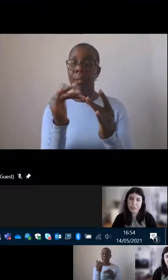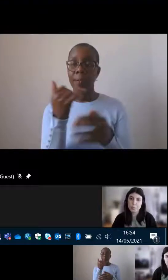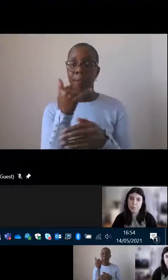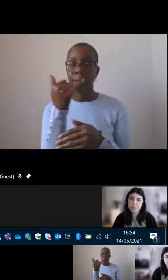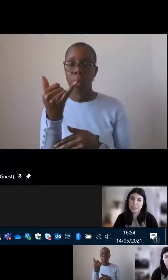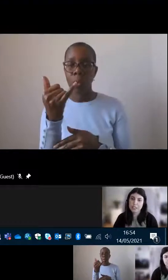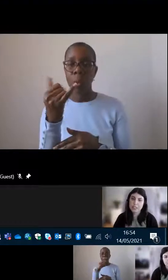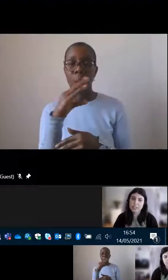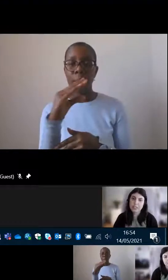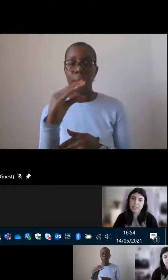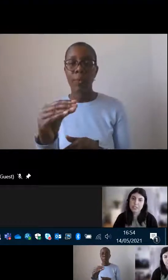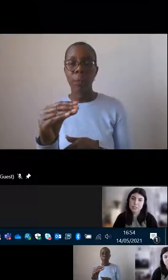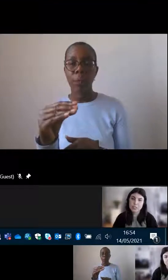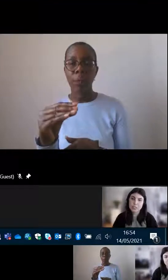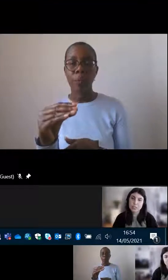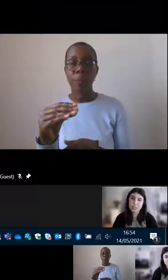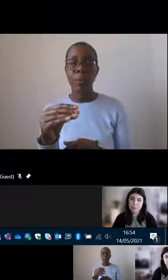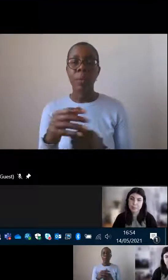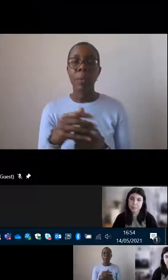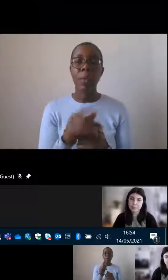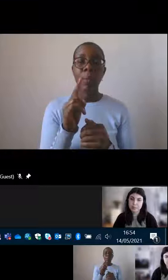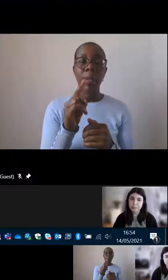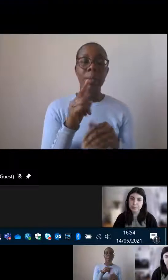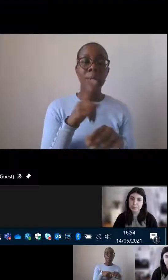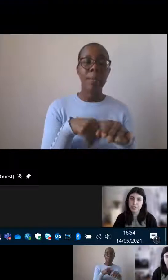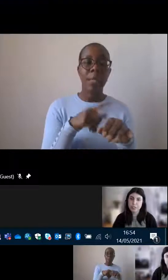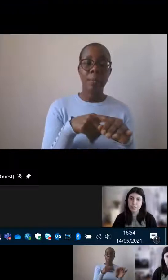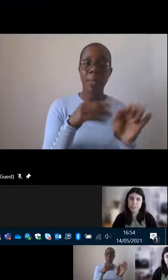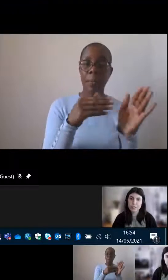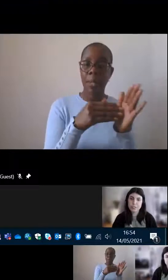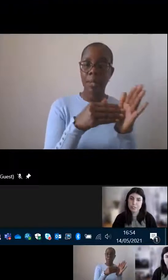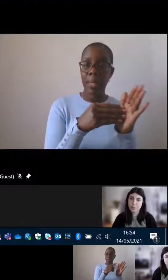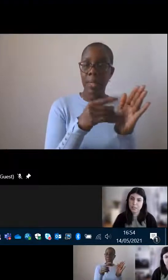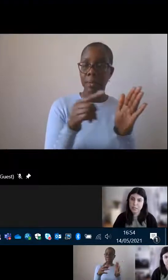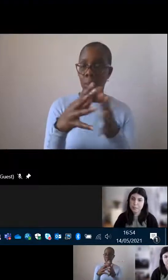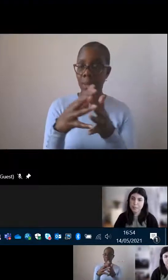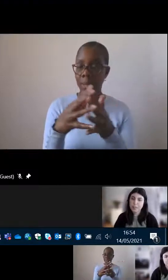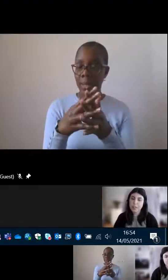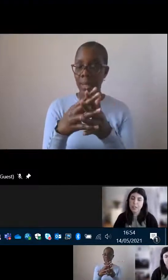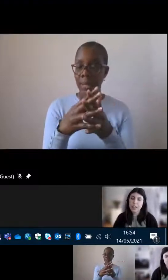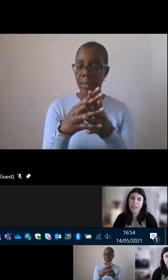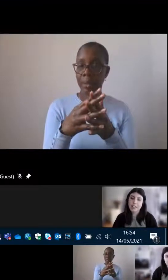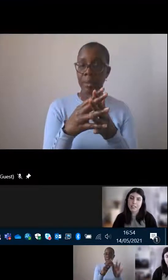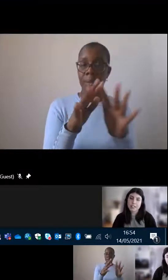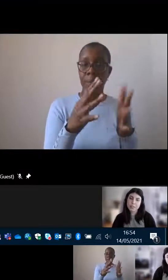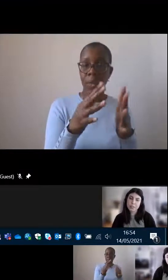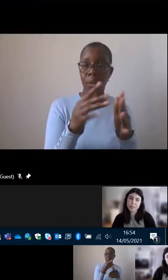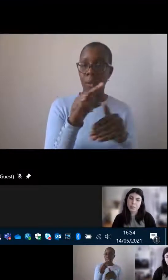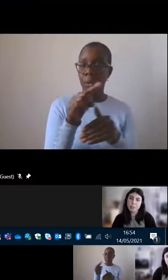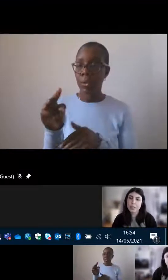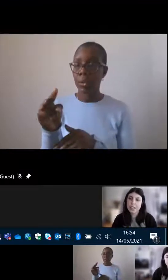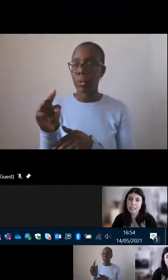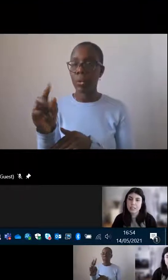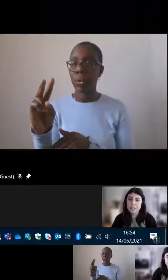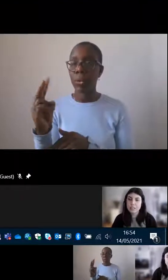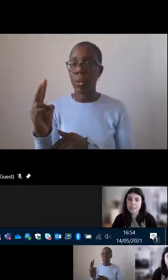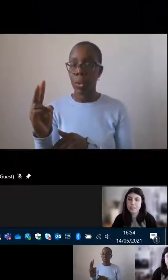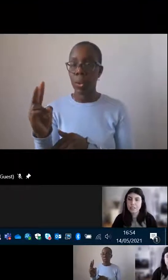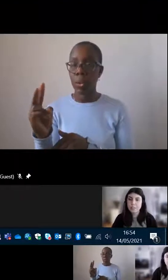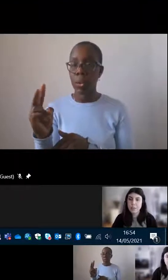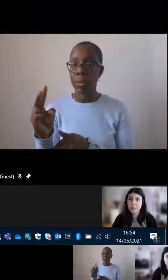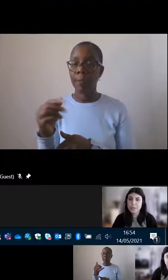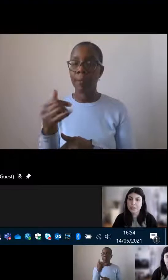Wednesdays between 10 till 2 during term time. And their telephone number